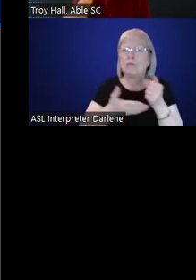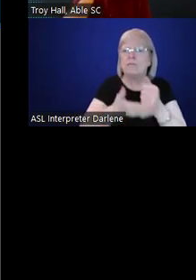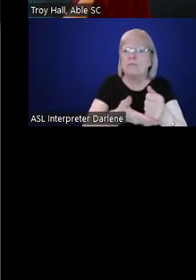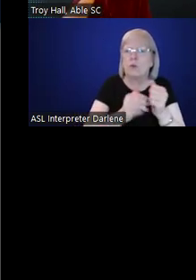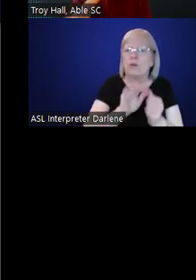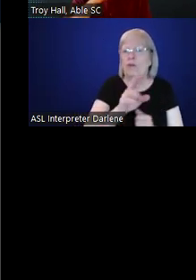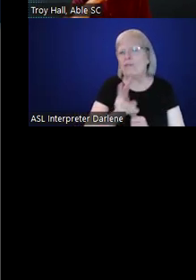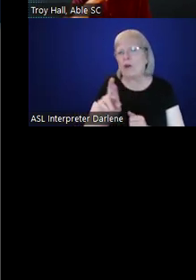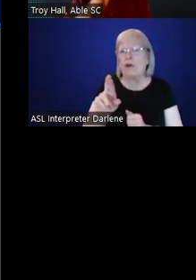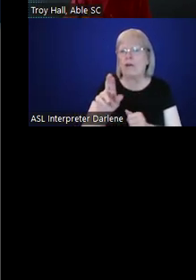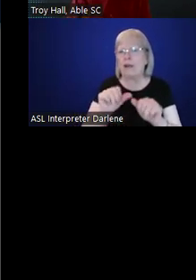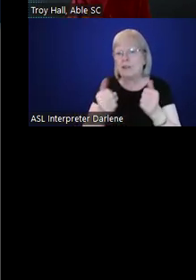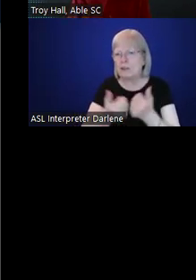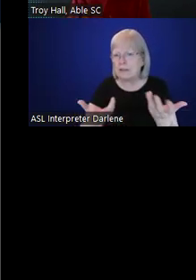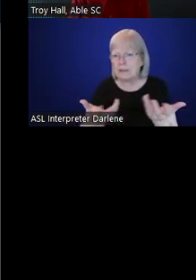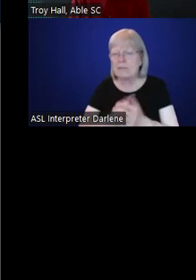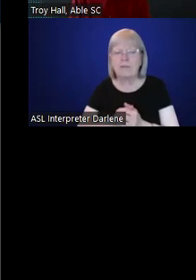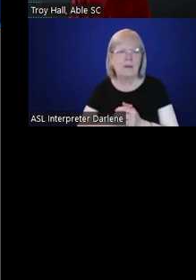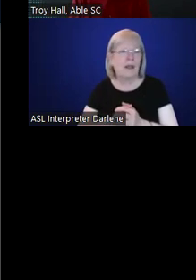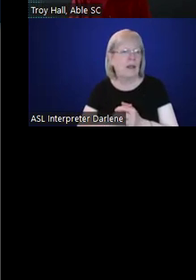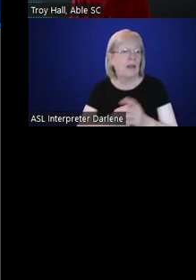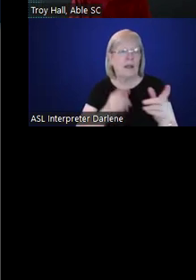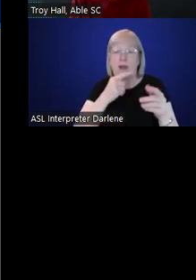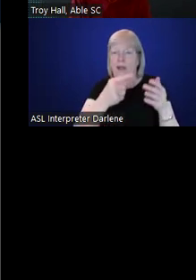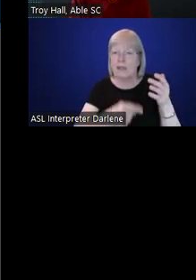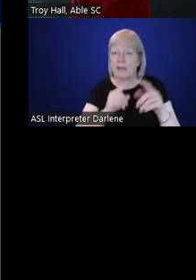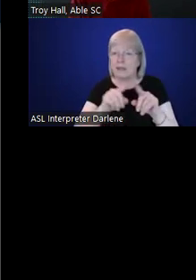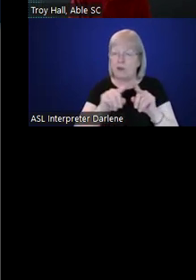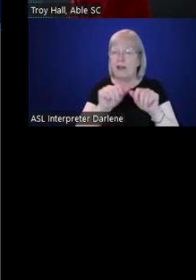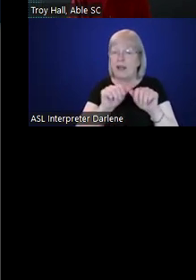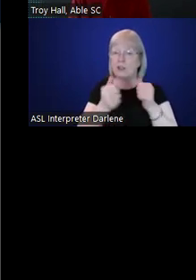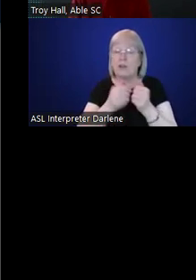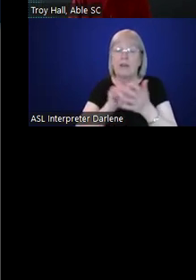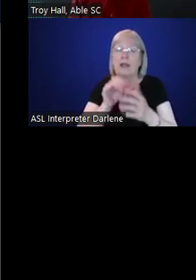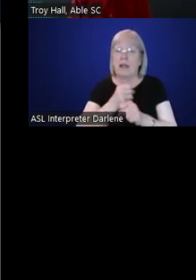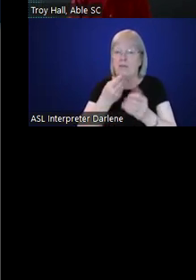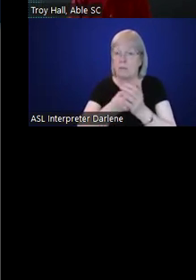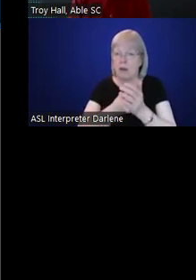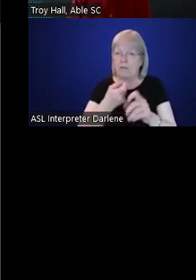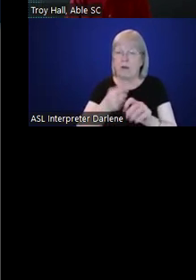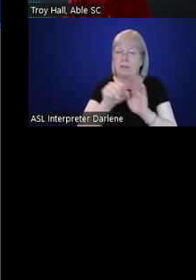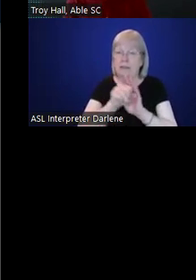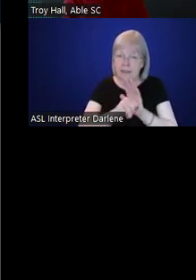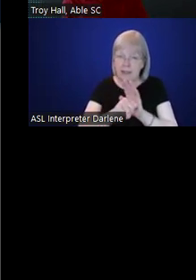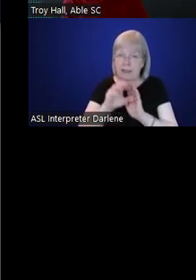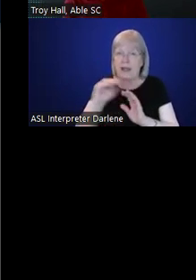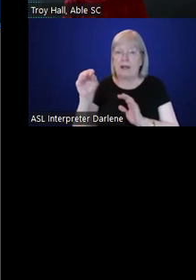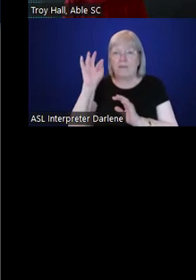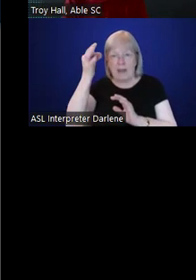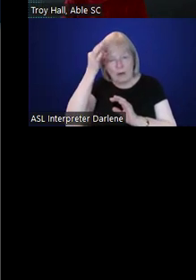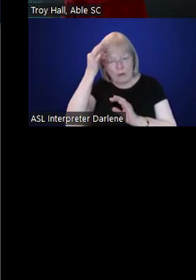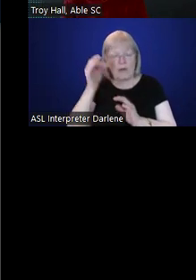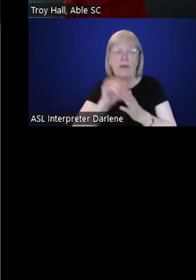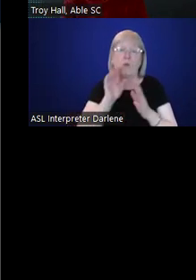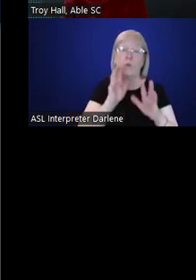state. VR agencies are state and federally funded that provide services to individuals with disabilities.